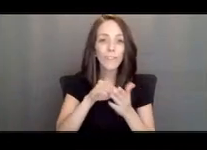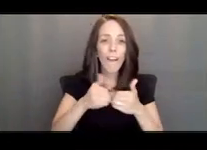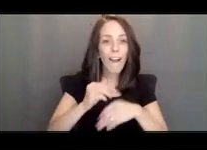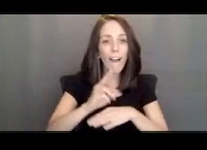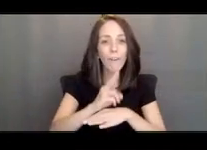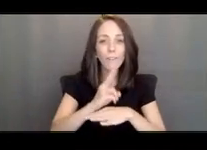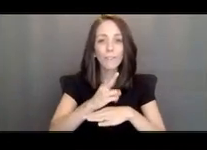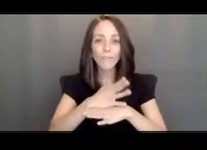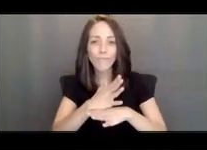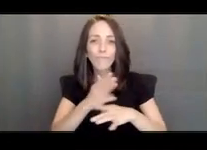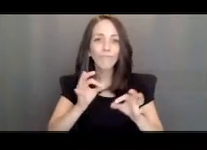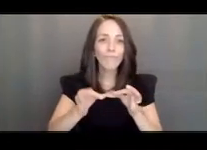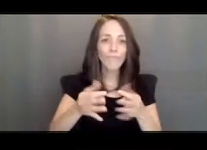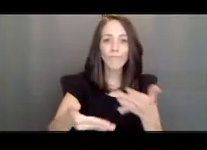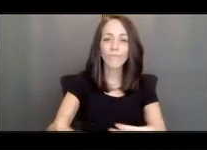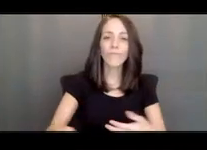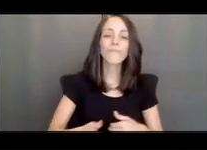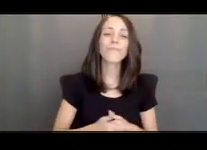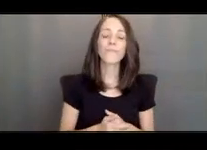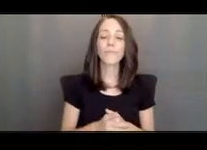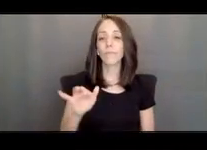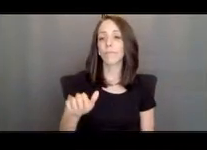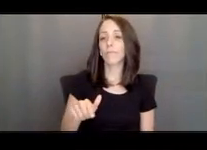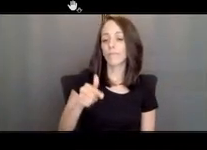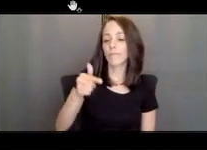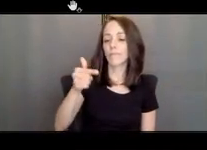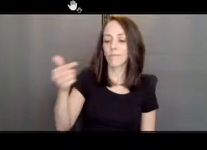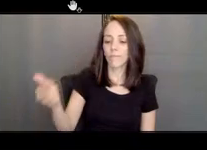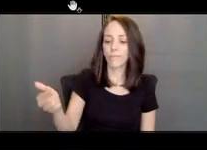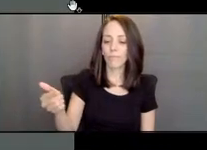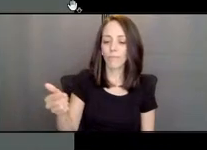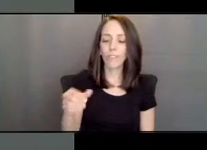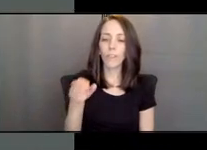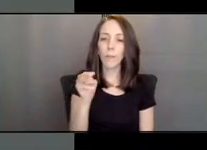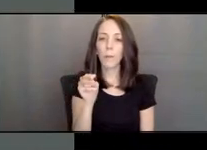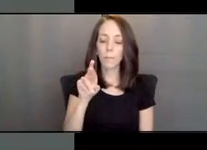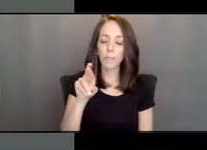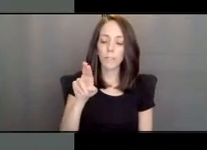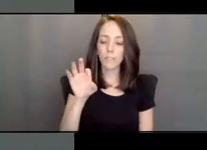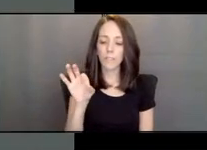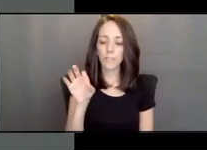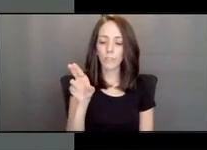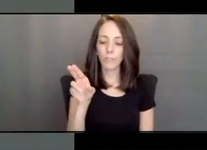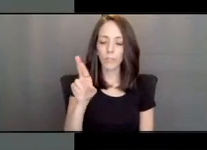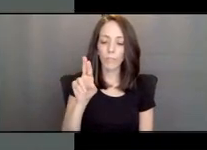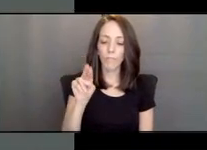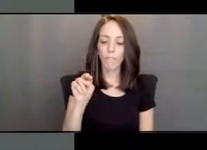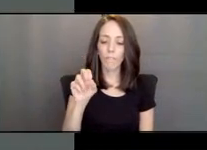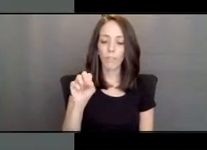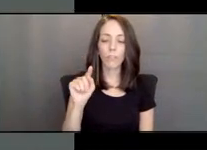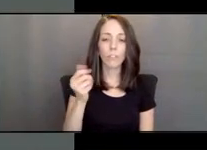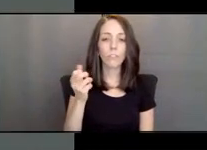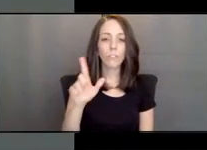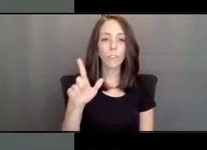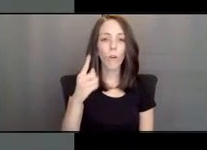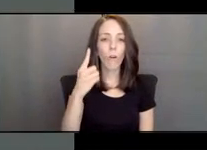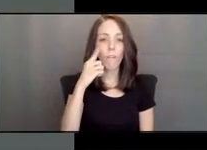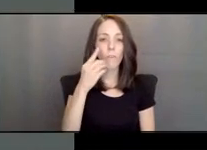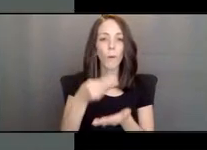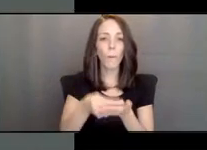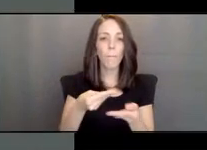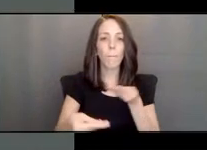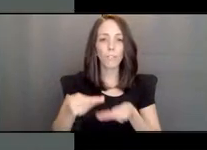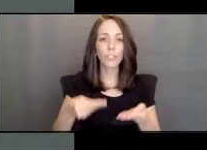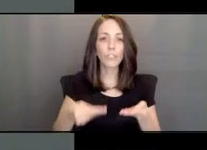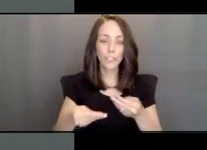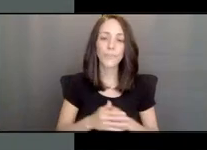I will turn it over to Mr. Fernstall for the FY21 year-to-date results and budget. Thank you,